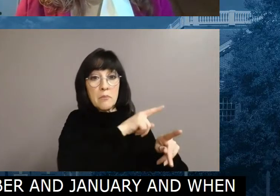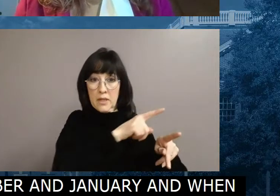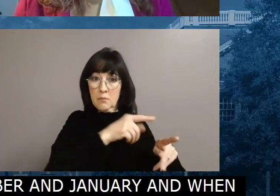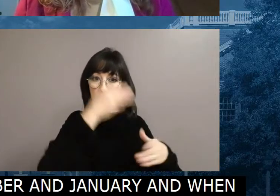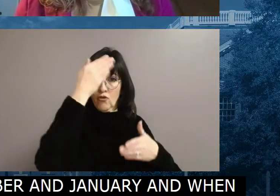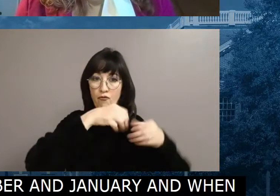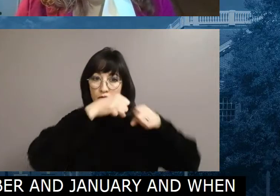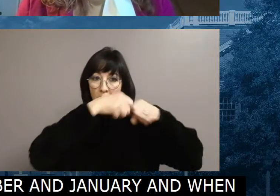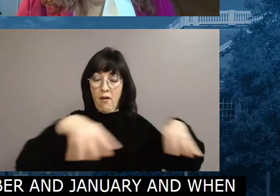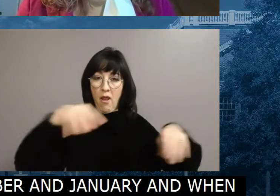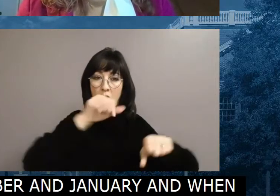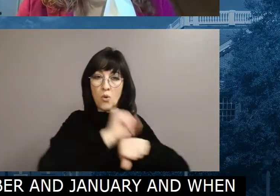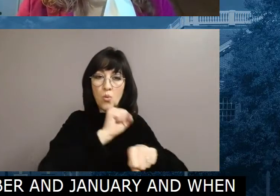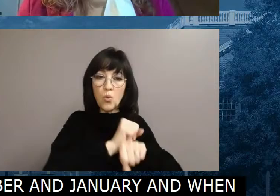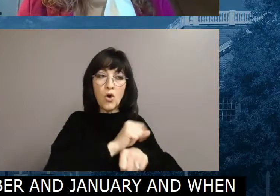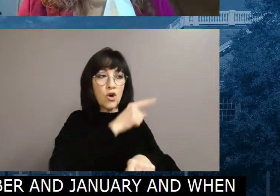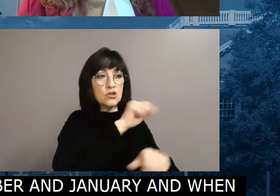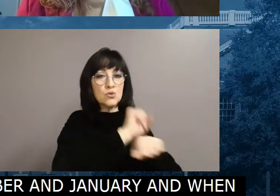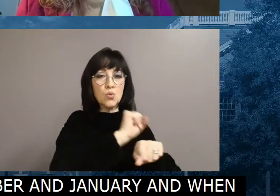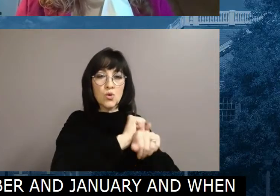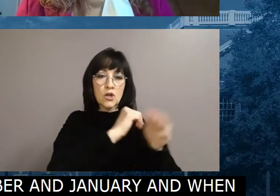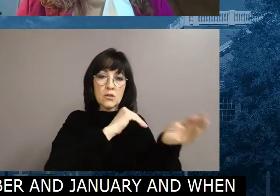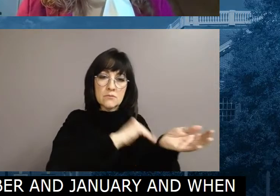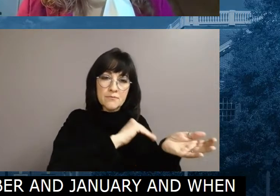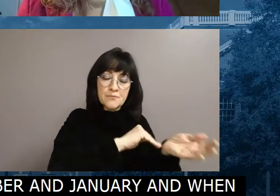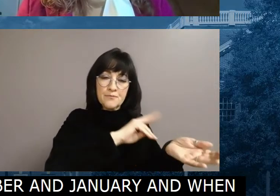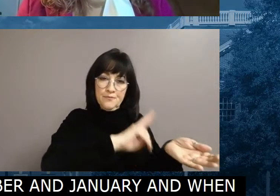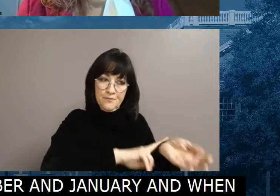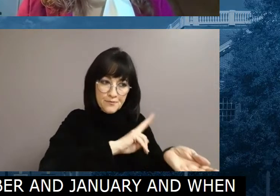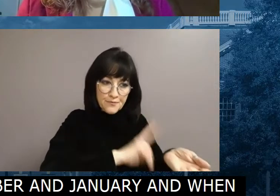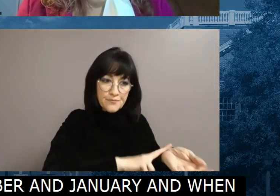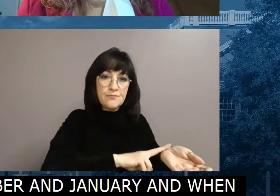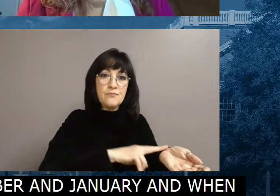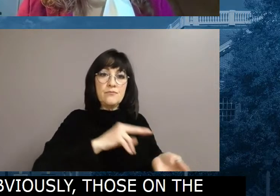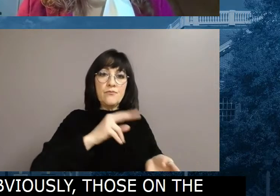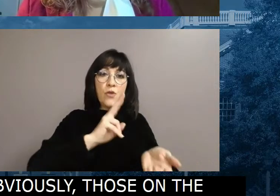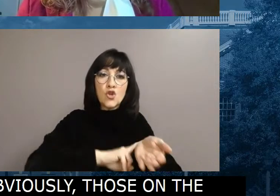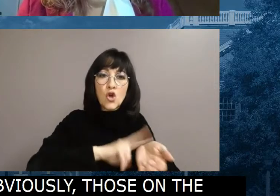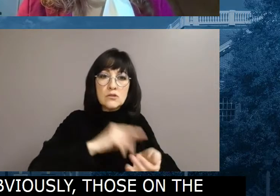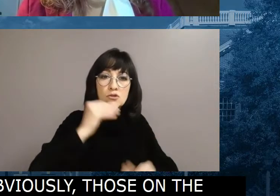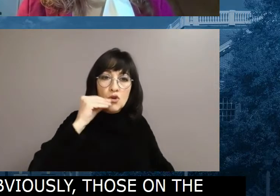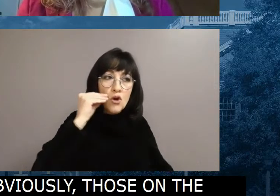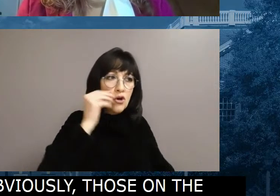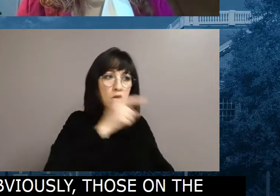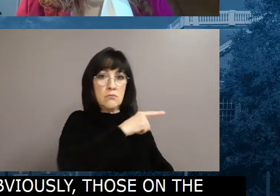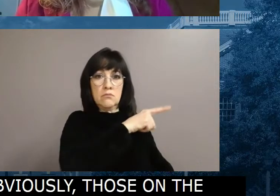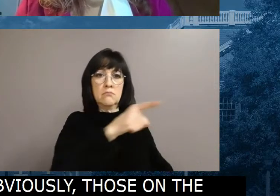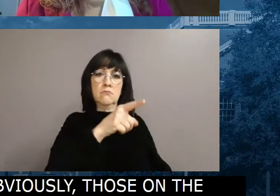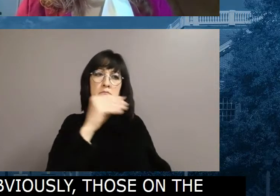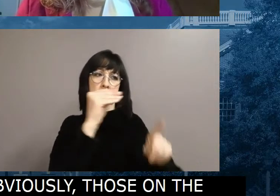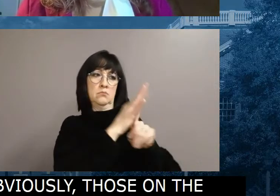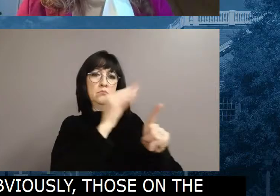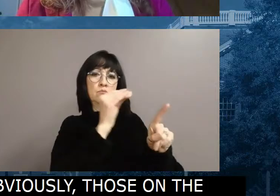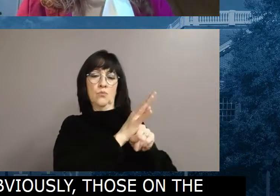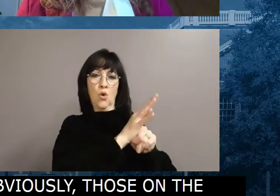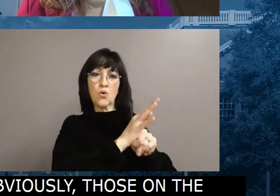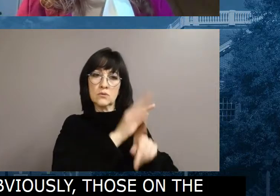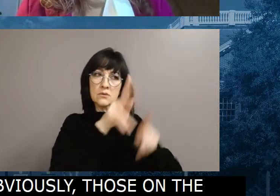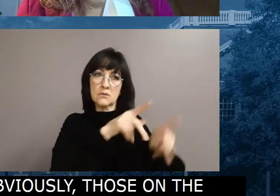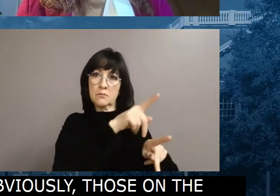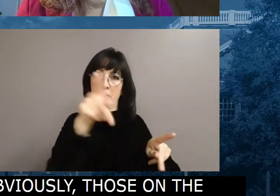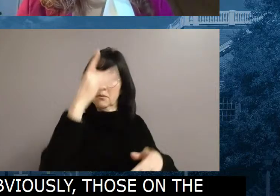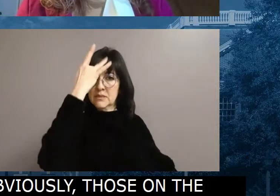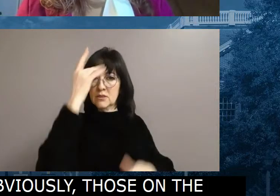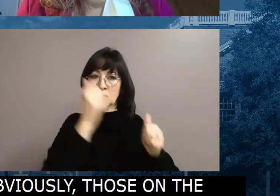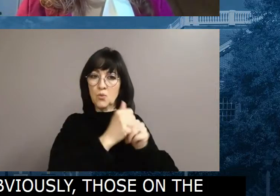as seniors, most vulnerable. AJ, what your thoughts on that? Yeah, the only other thing I